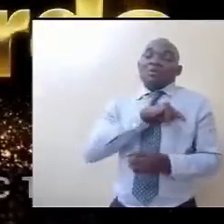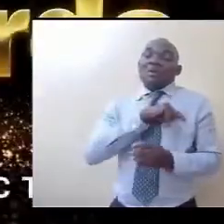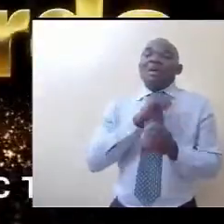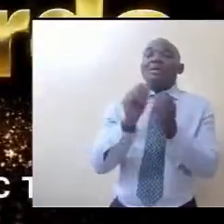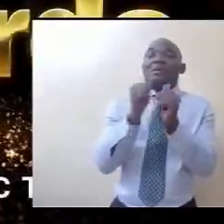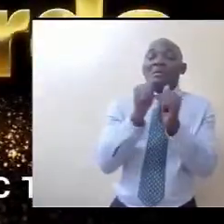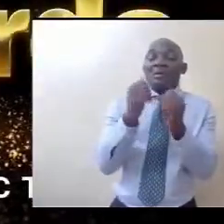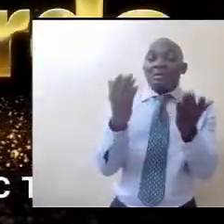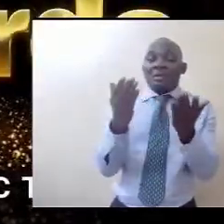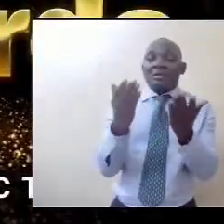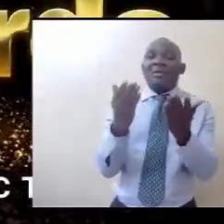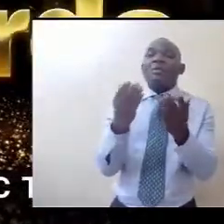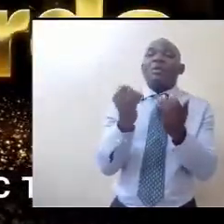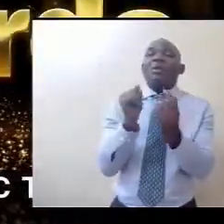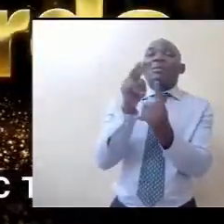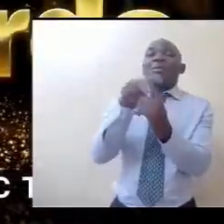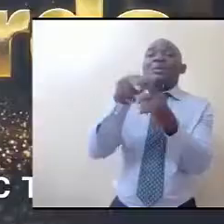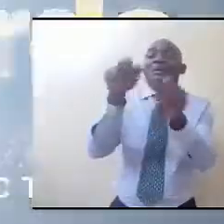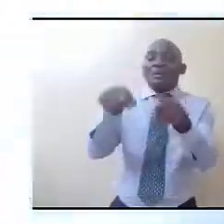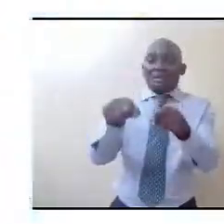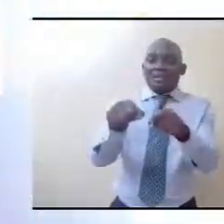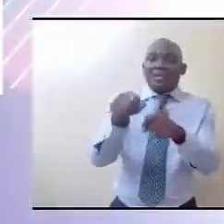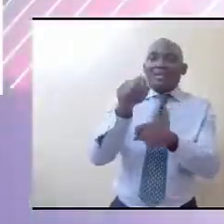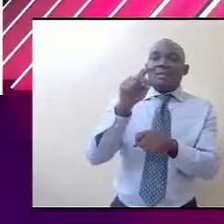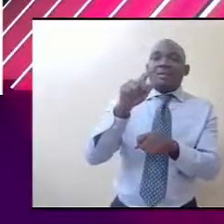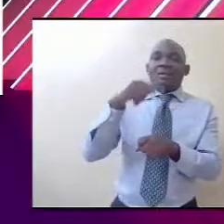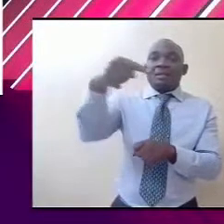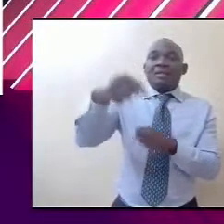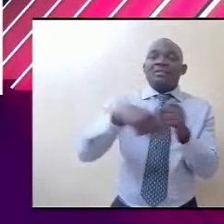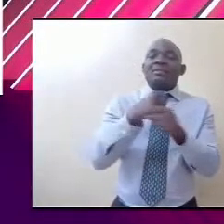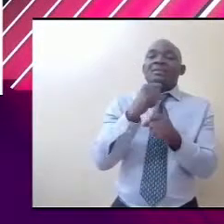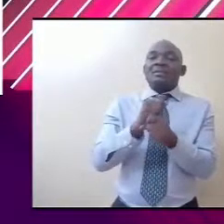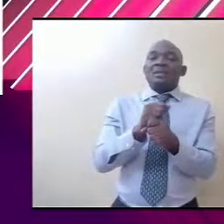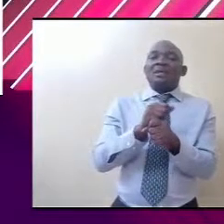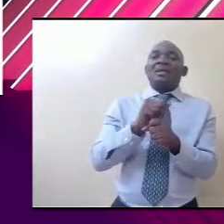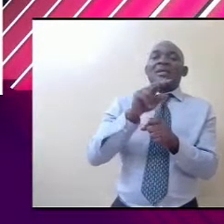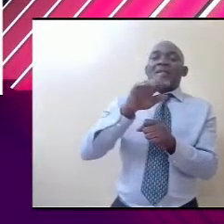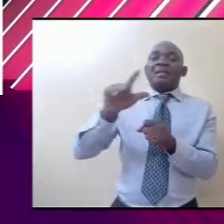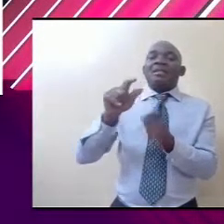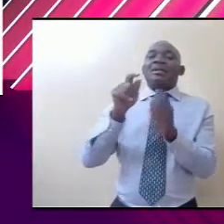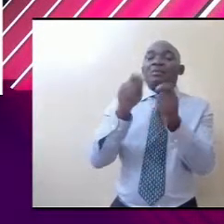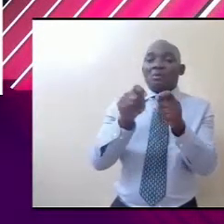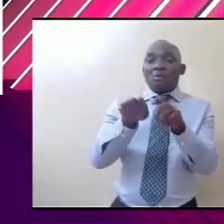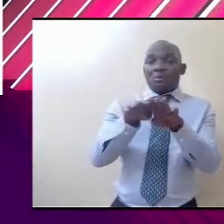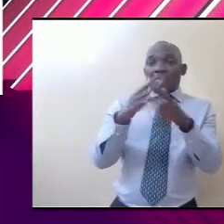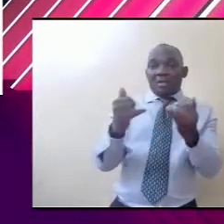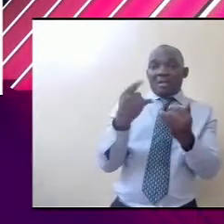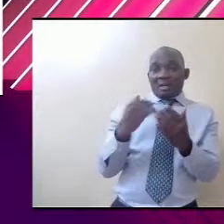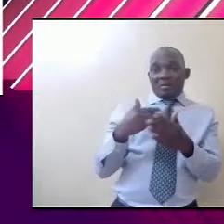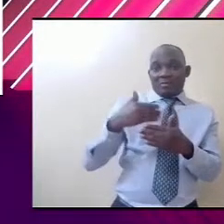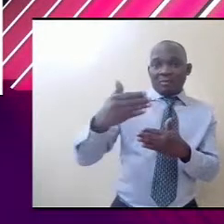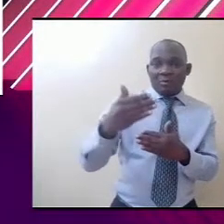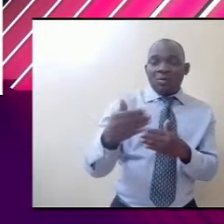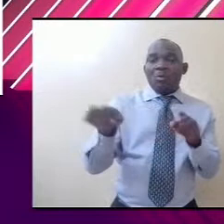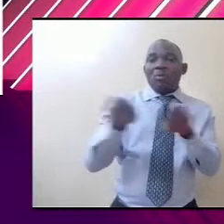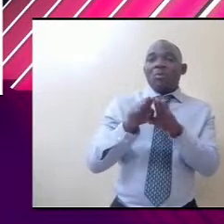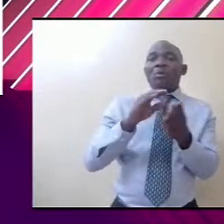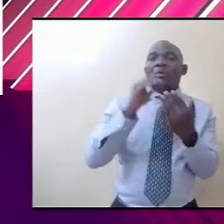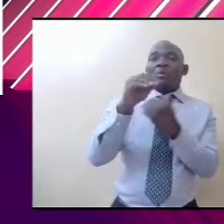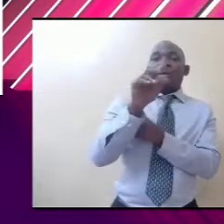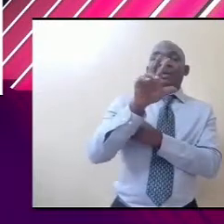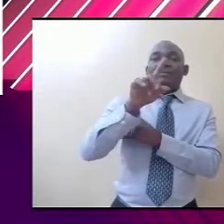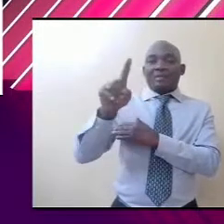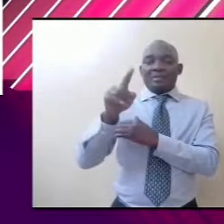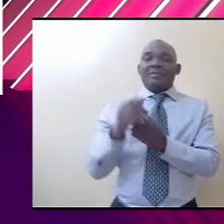And now, distinguished ladies and gentlemen, the call for application for the 2024 edition of the Chill Awards is open from